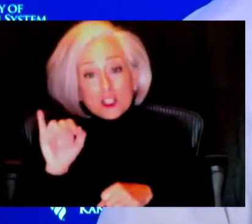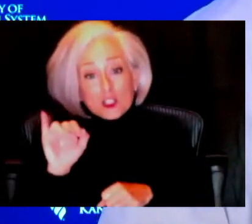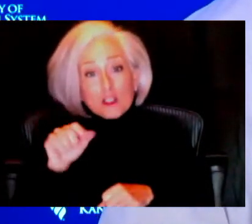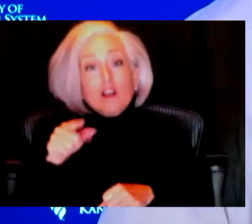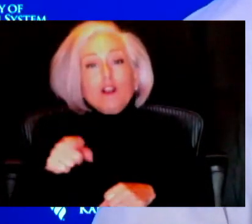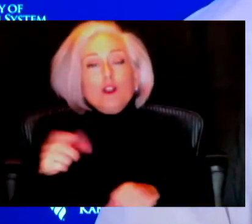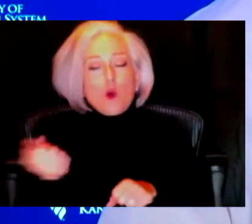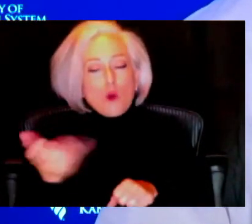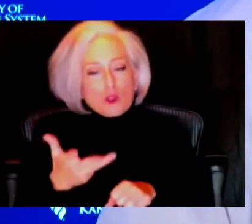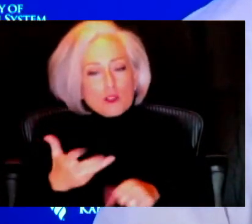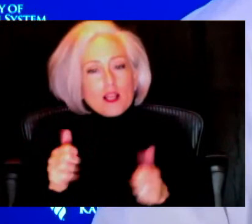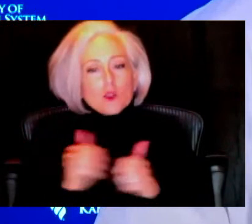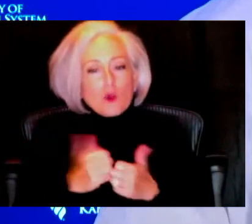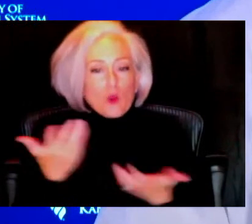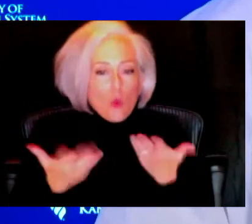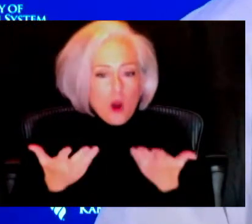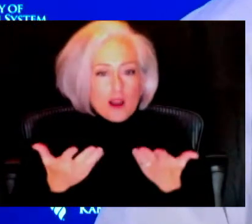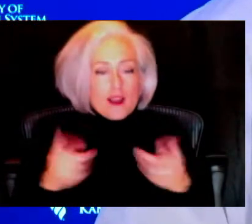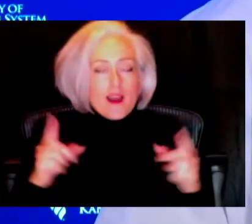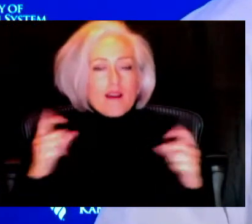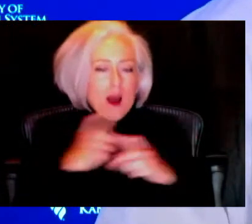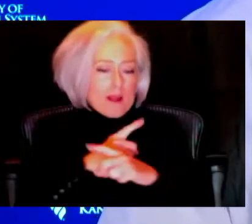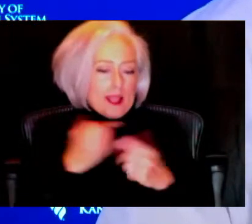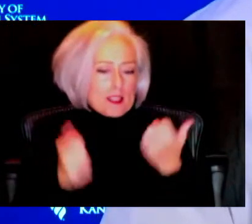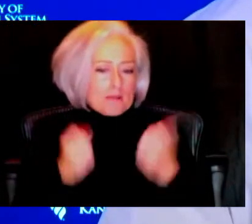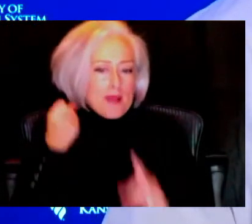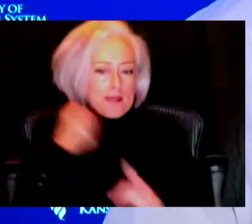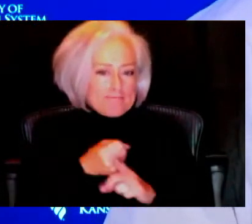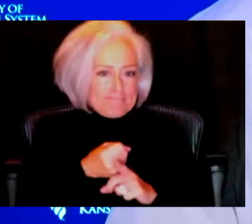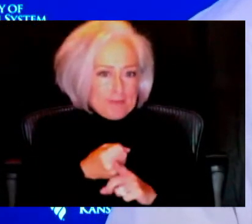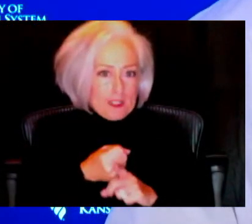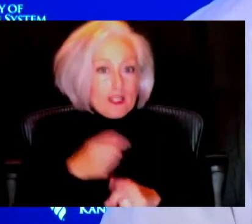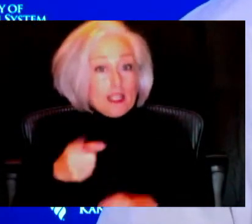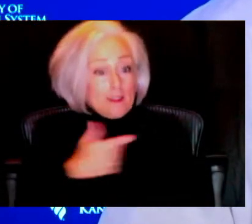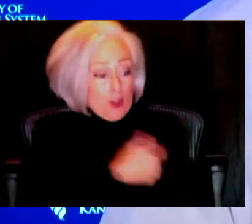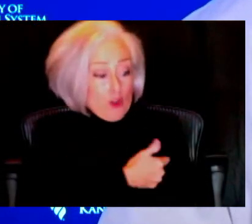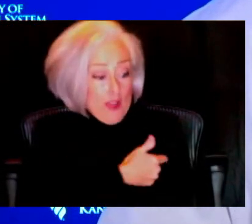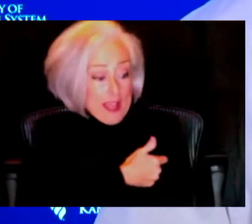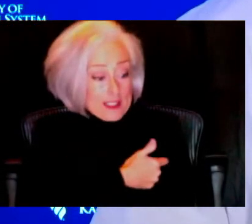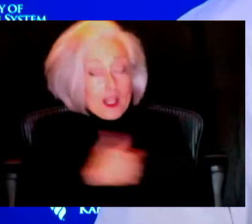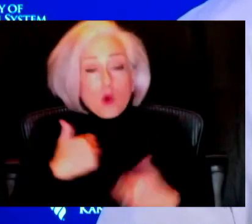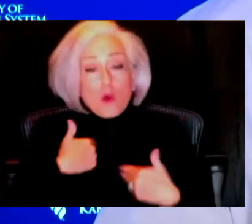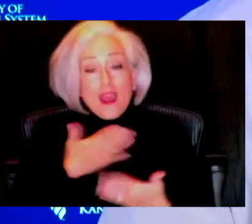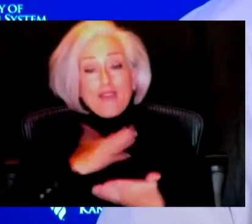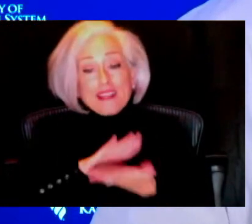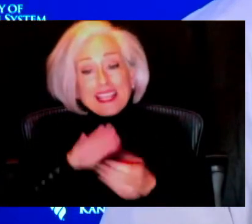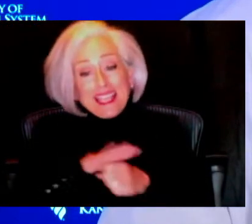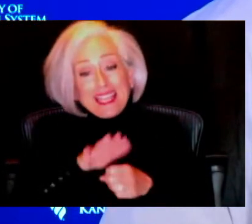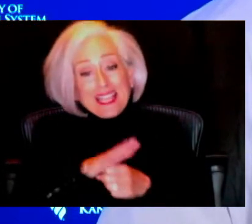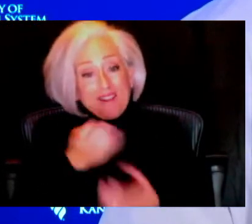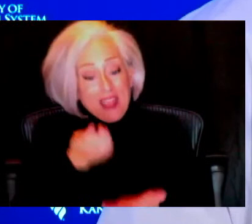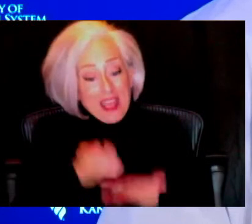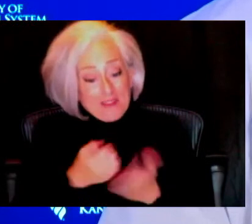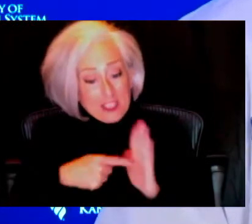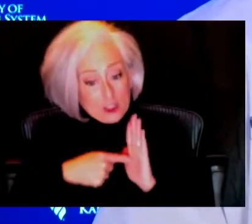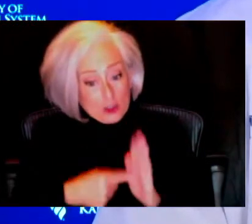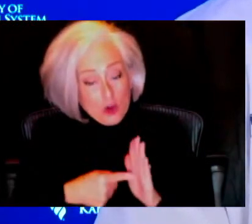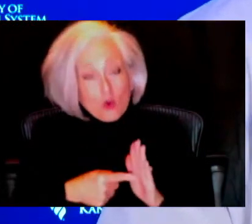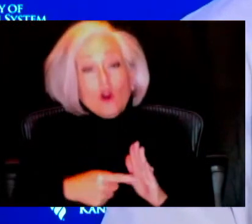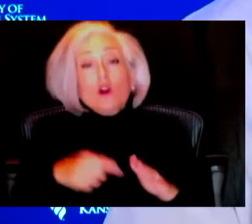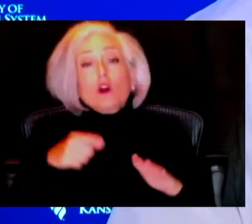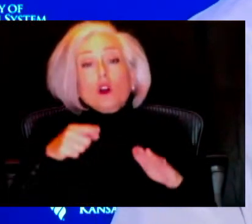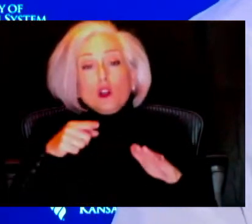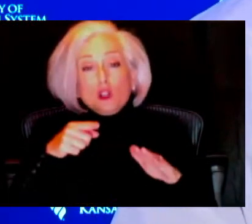you are vaccinated, we know we have good evidence and data signals to show that your risk of getting these types